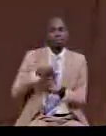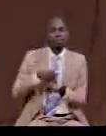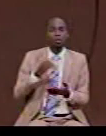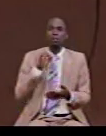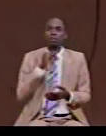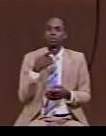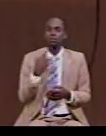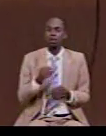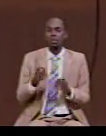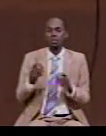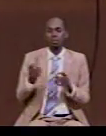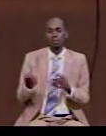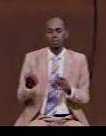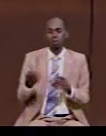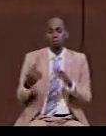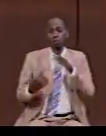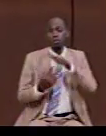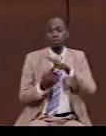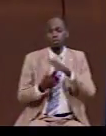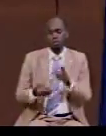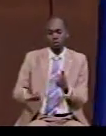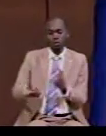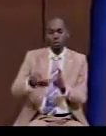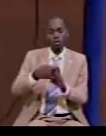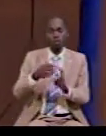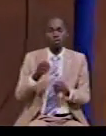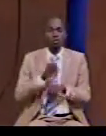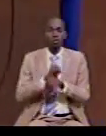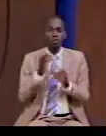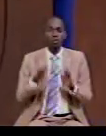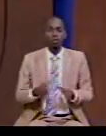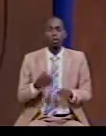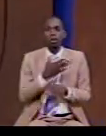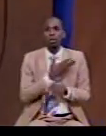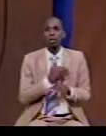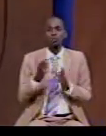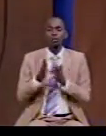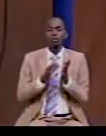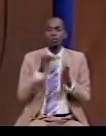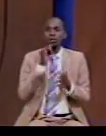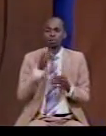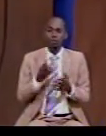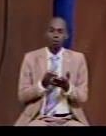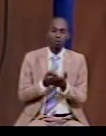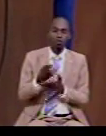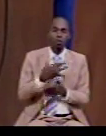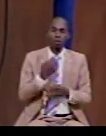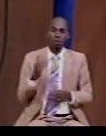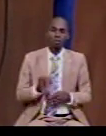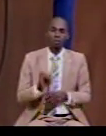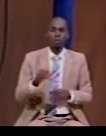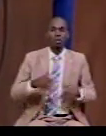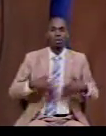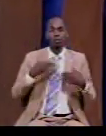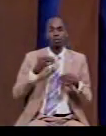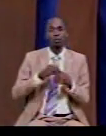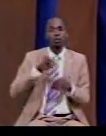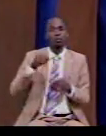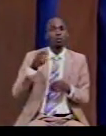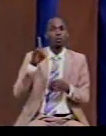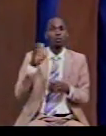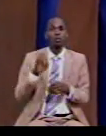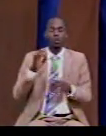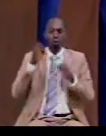truth and everlasting life. And in Jude, he is the firm and sure foundation of our faith, our security. In him, we are safe. And